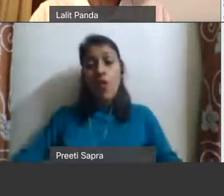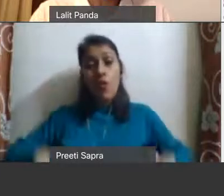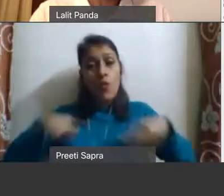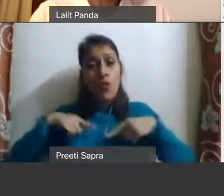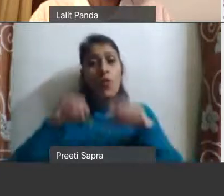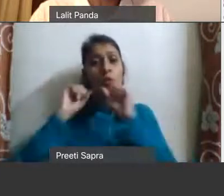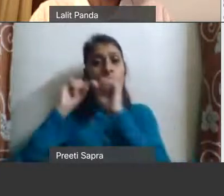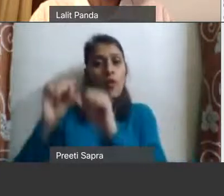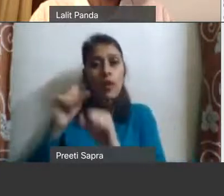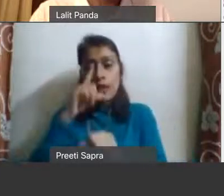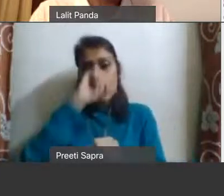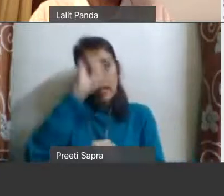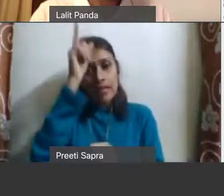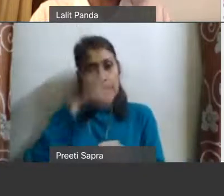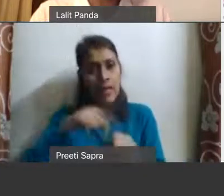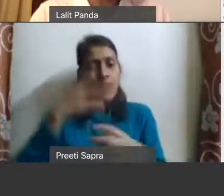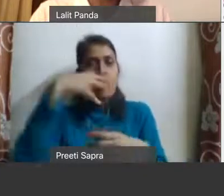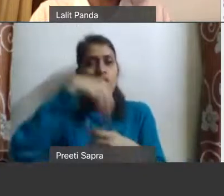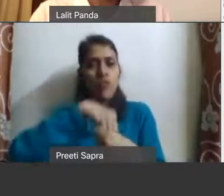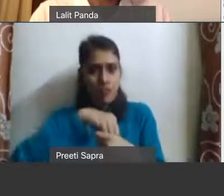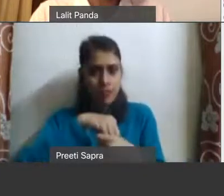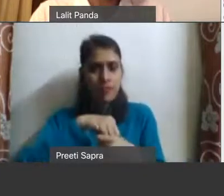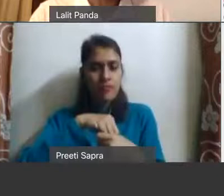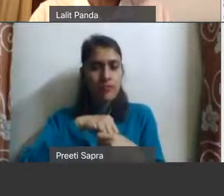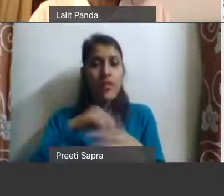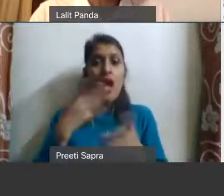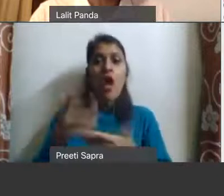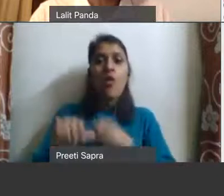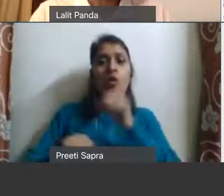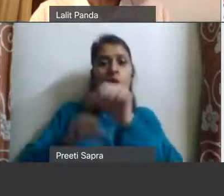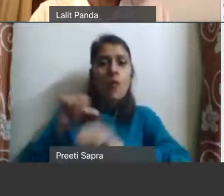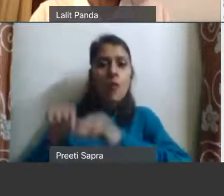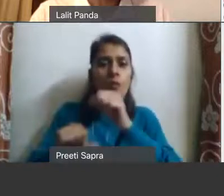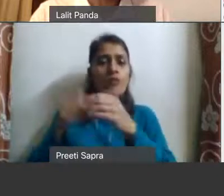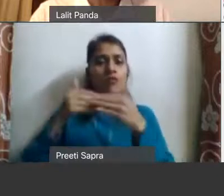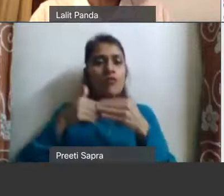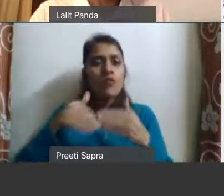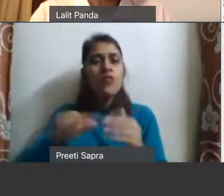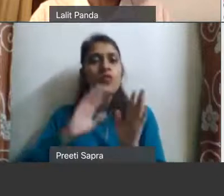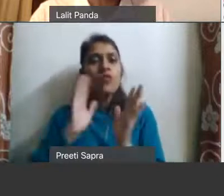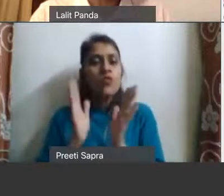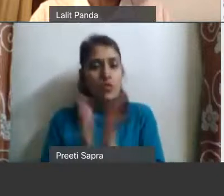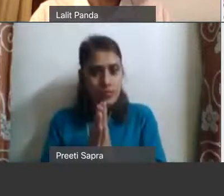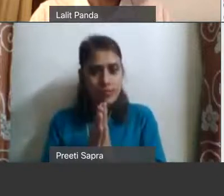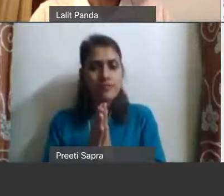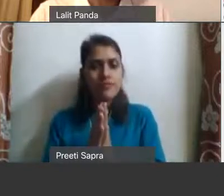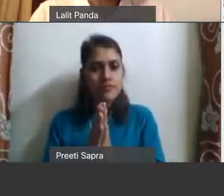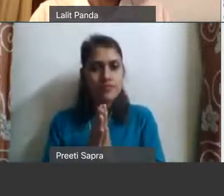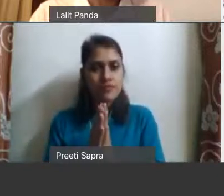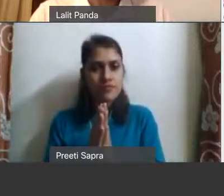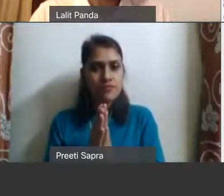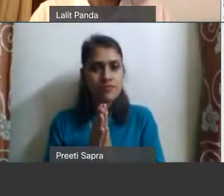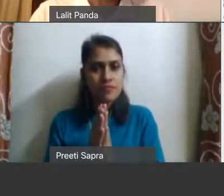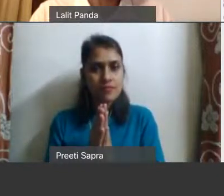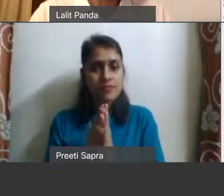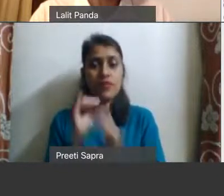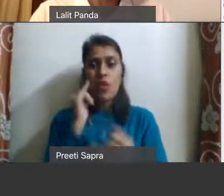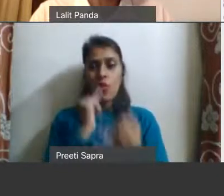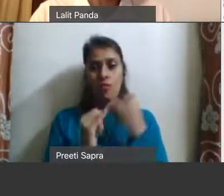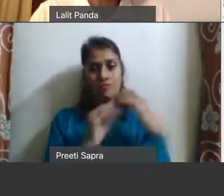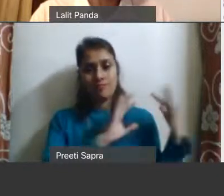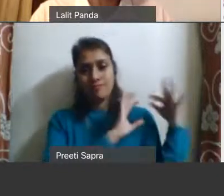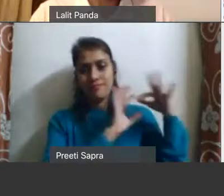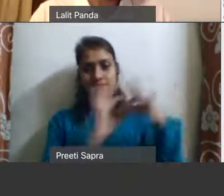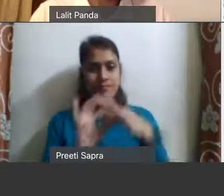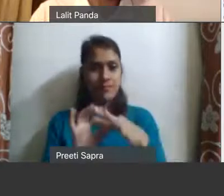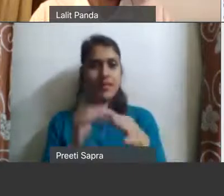India has actually evolved? Or will we move towards a wholesome sort of formal endorsement of what has historically remained